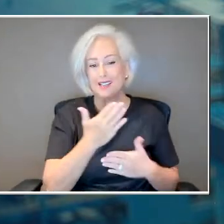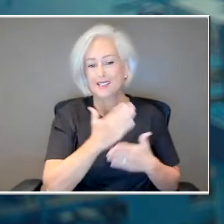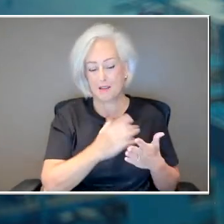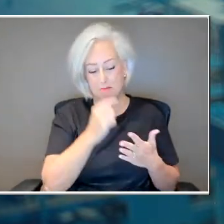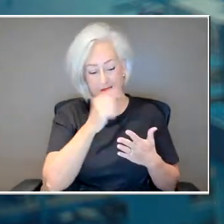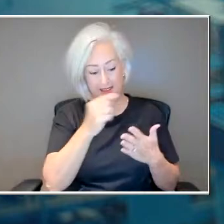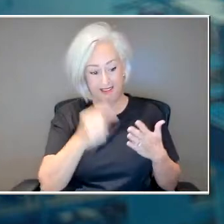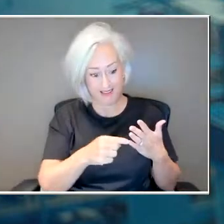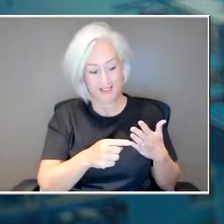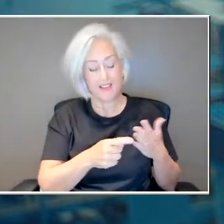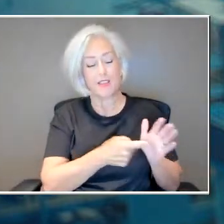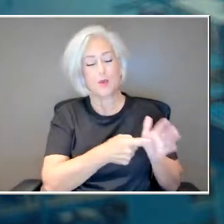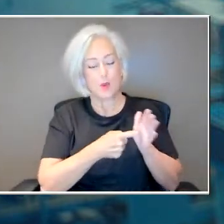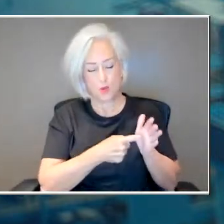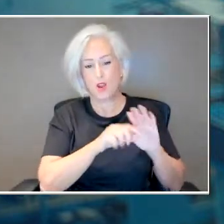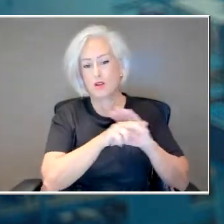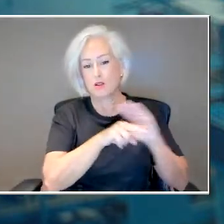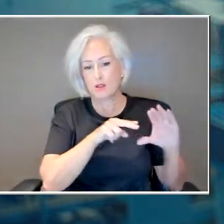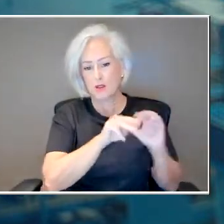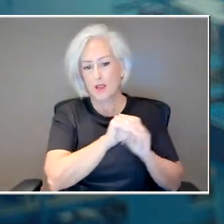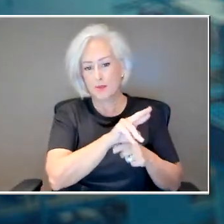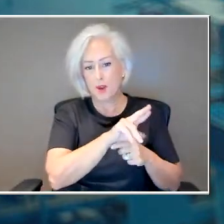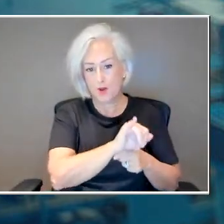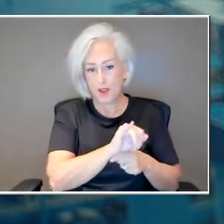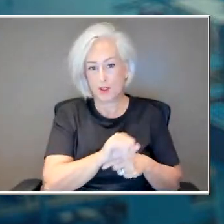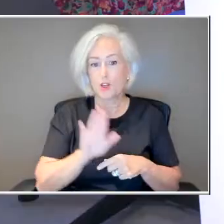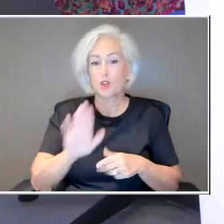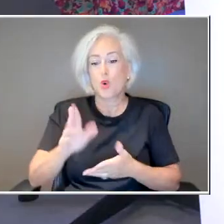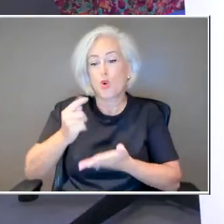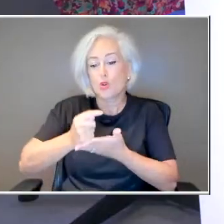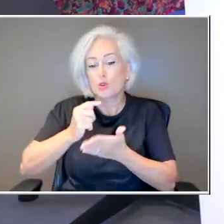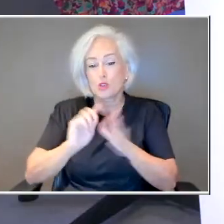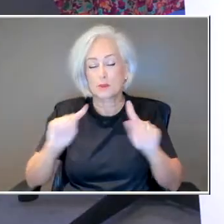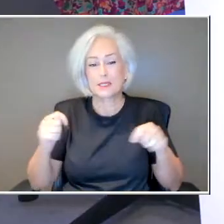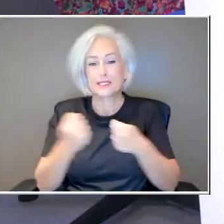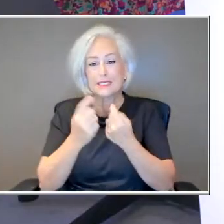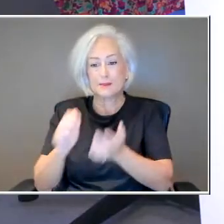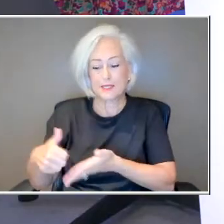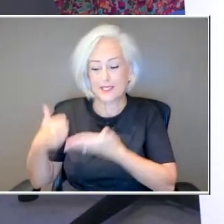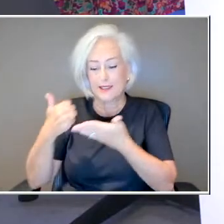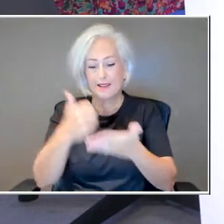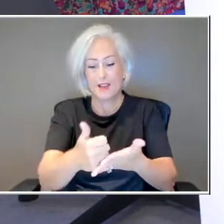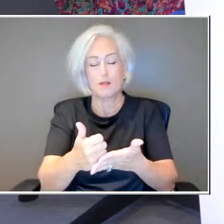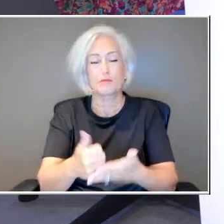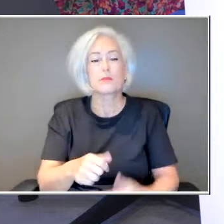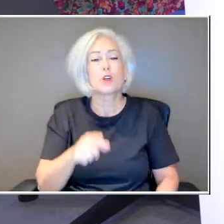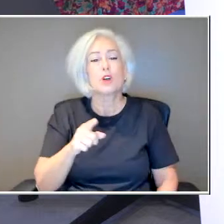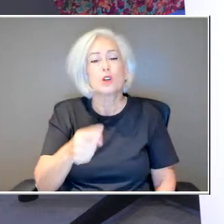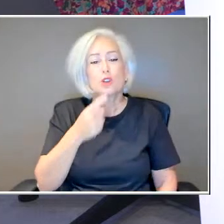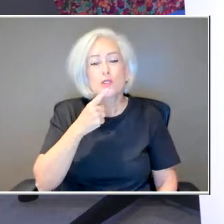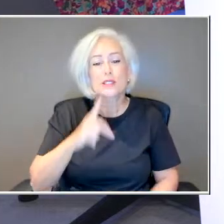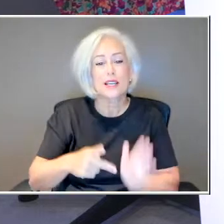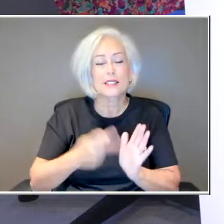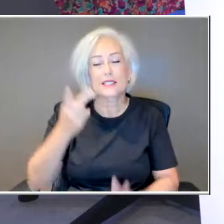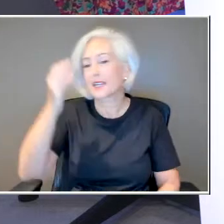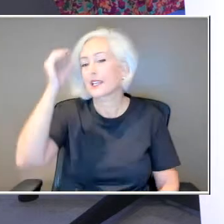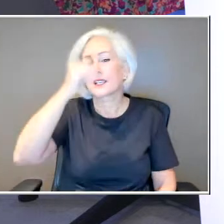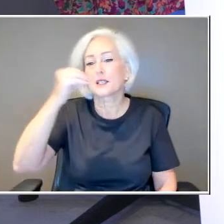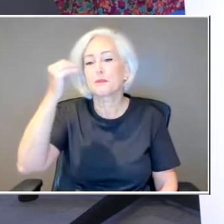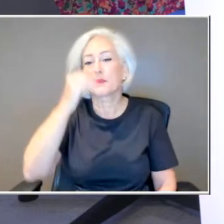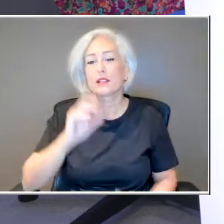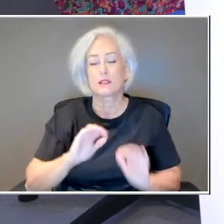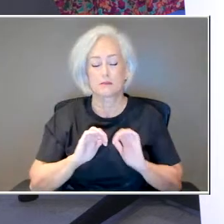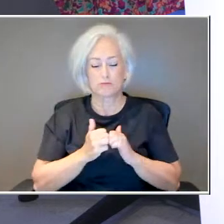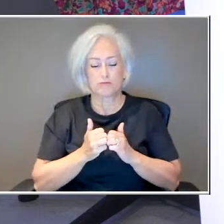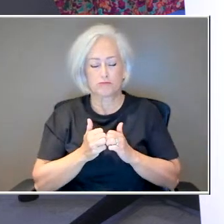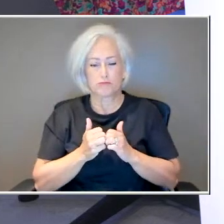process that your treating team can help discern. You mentioned second opinion, so I want to go back to that. How important is a